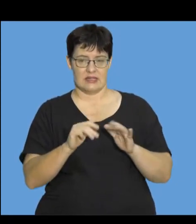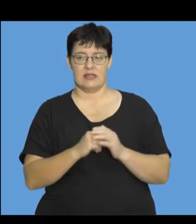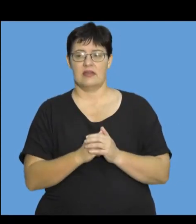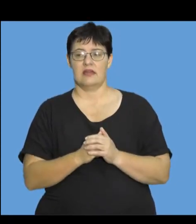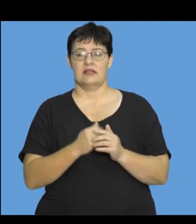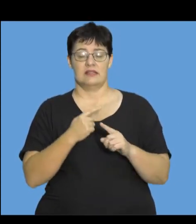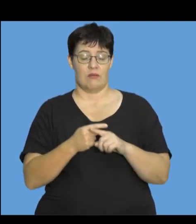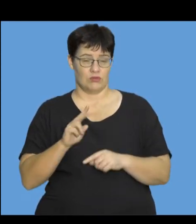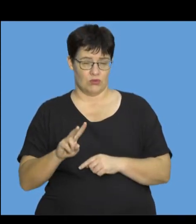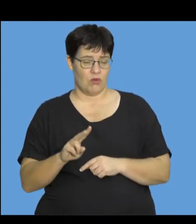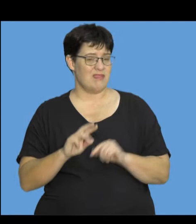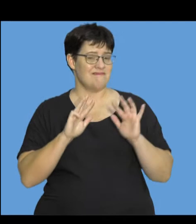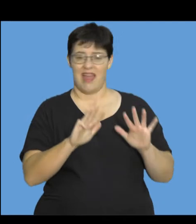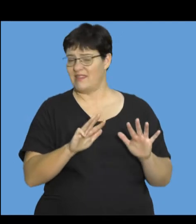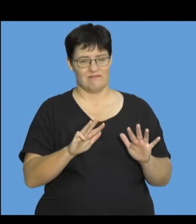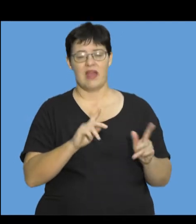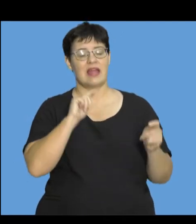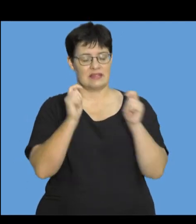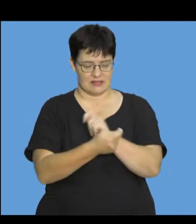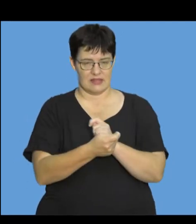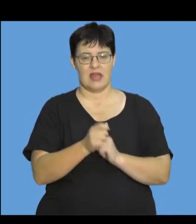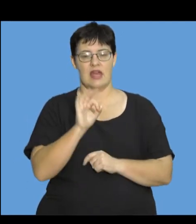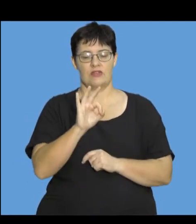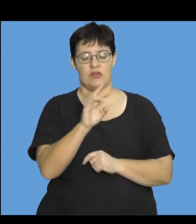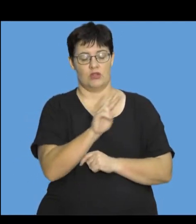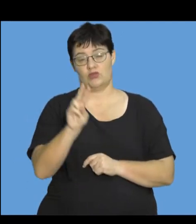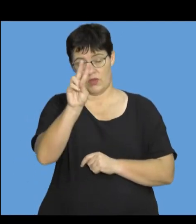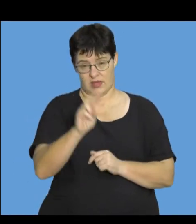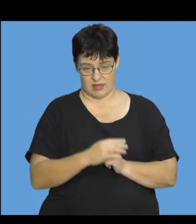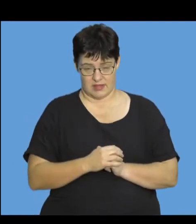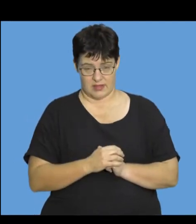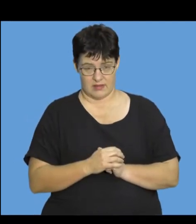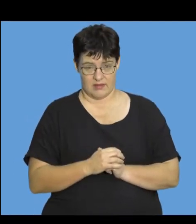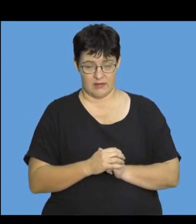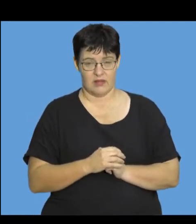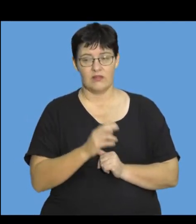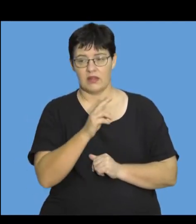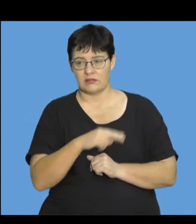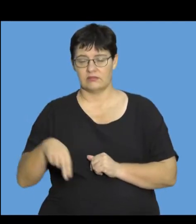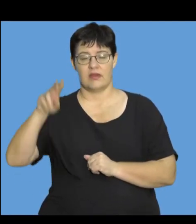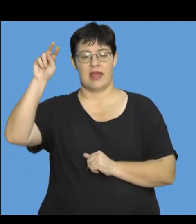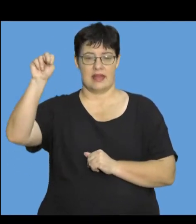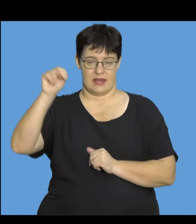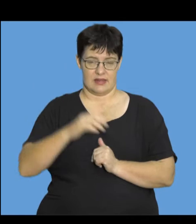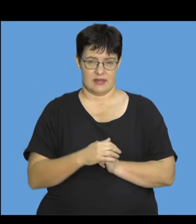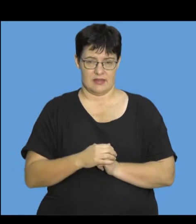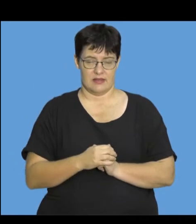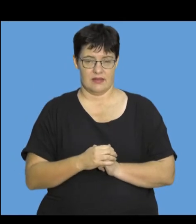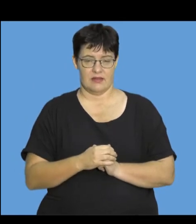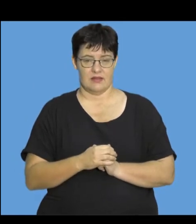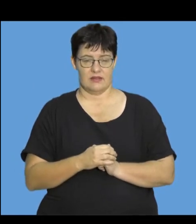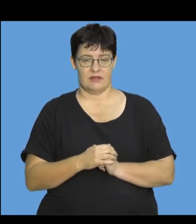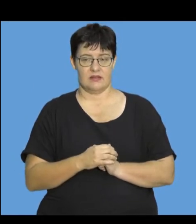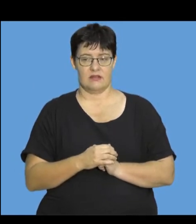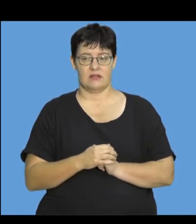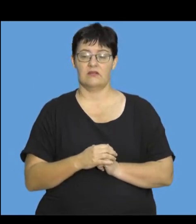prime number, I can convert it to be 3 squared. And all of this will be raised to n. And then from there,